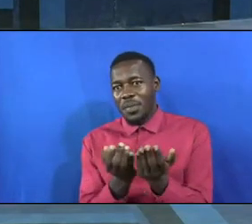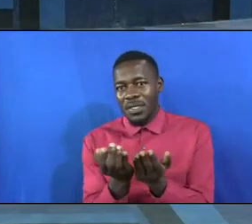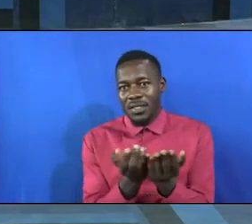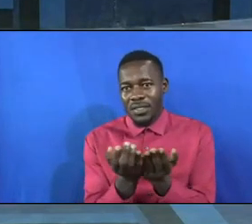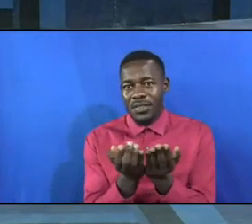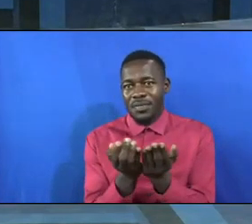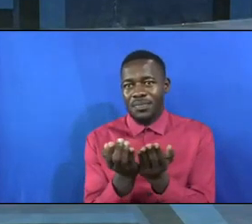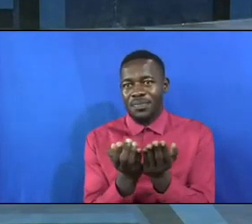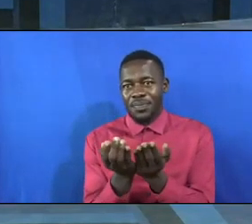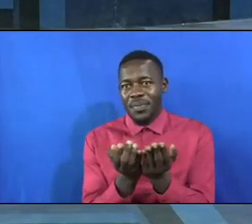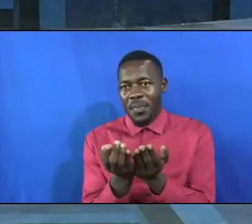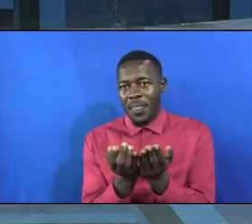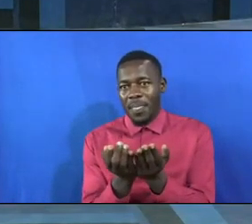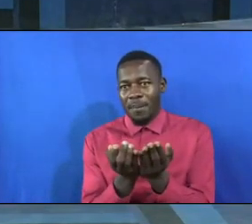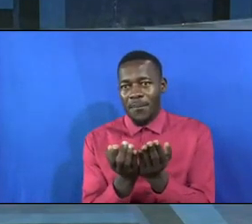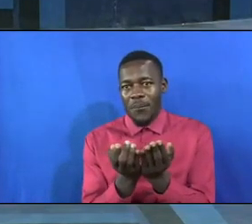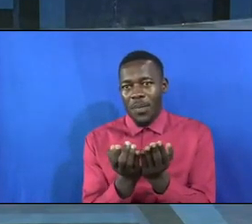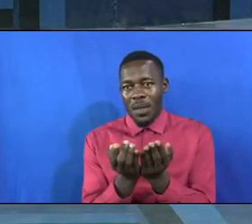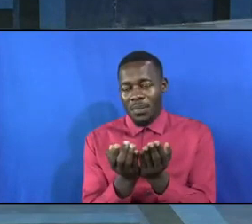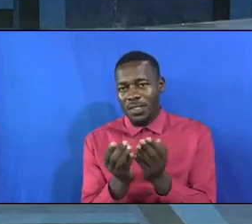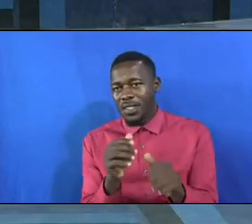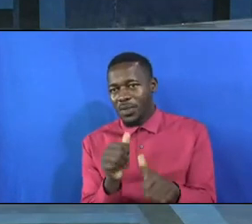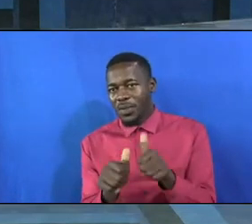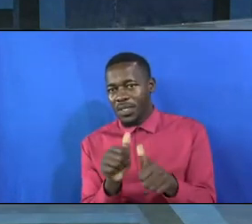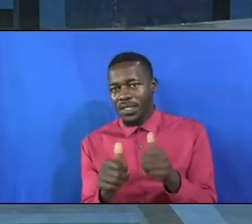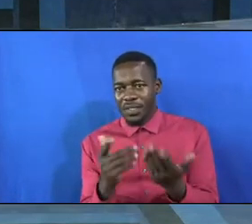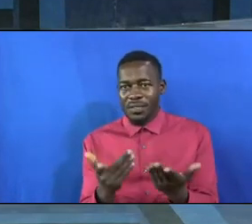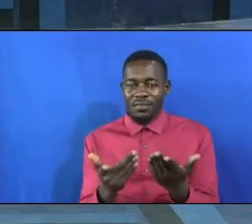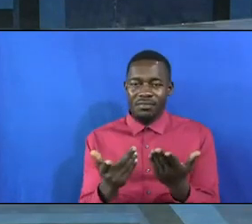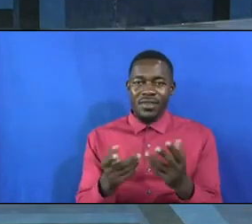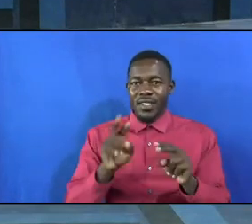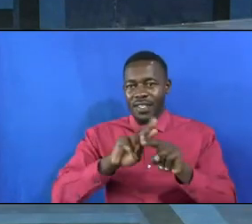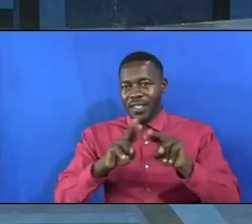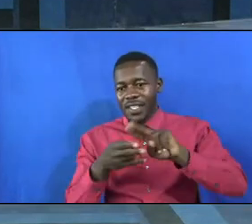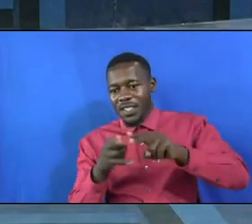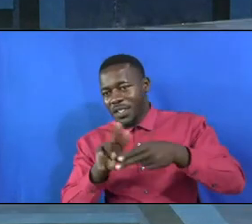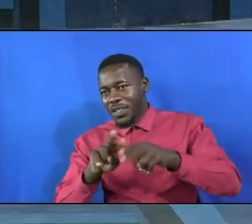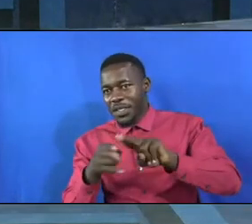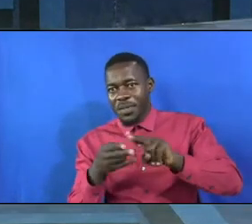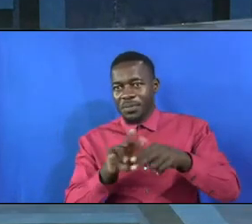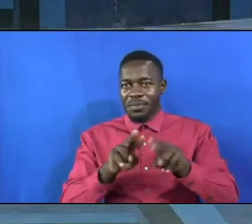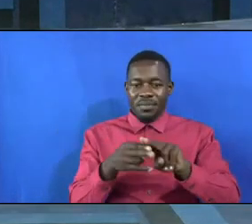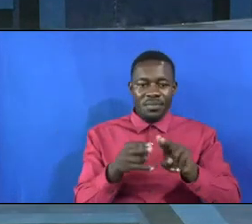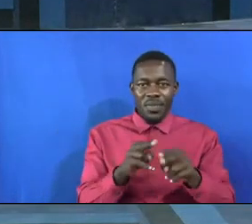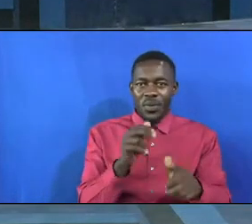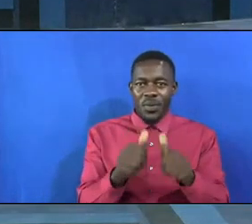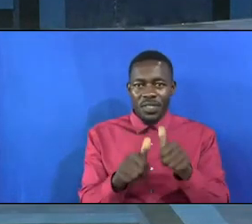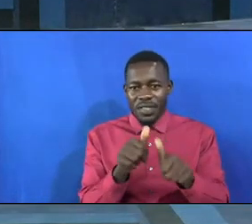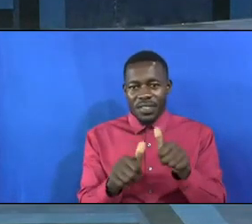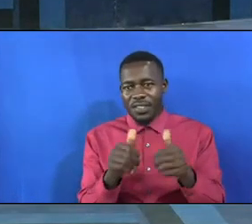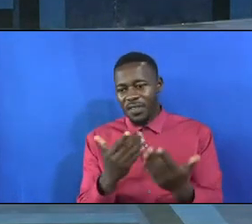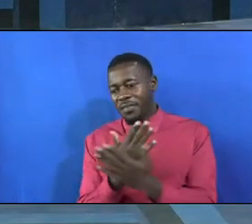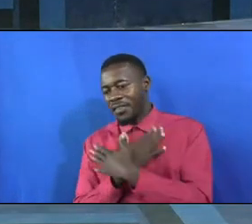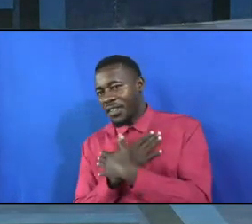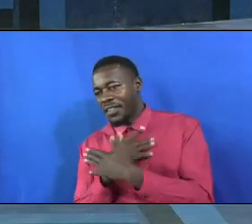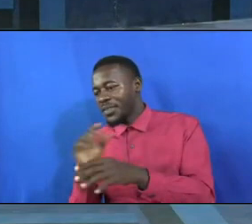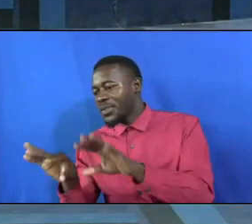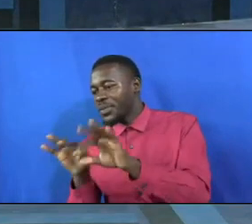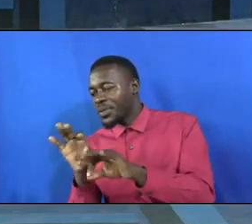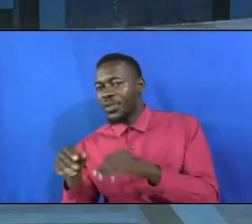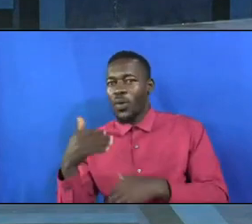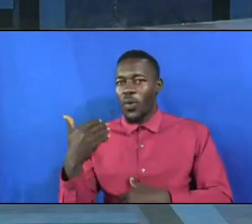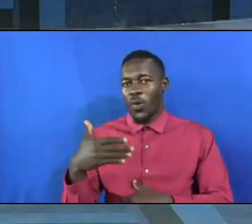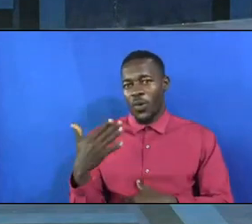what relationship to indulge in and what relationship not to indulge in, what company to keep and what company to